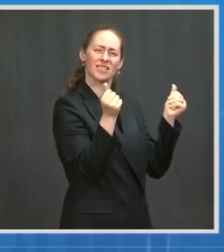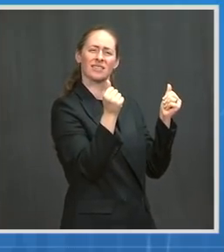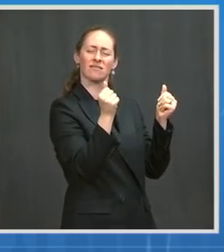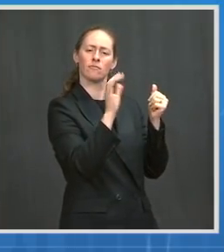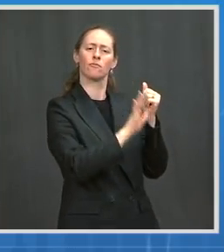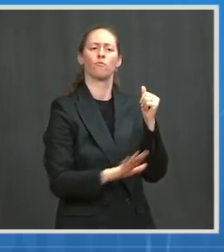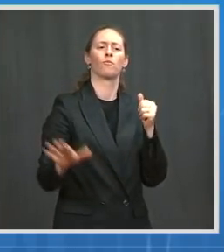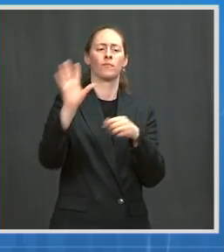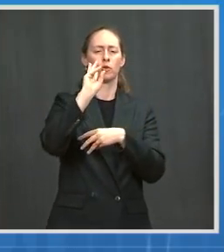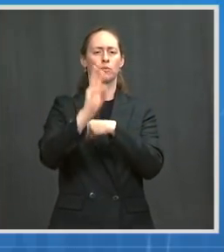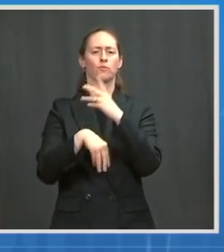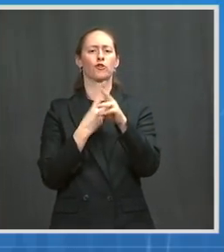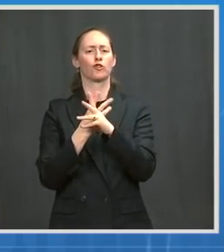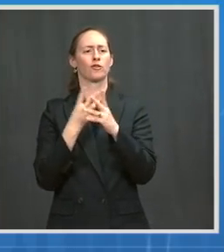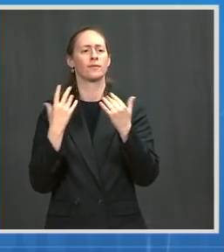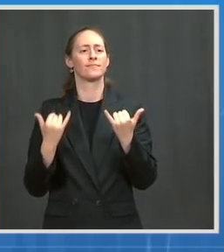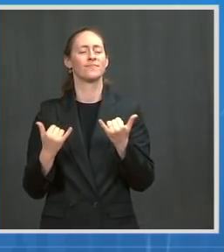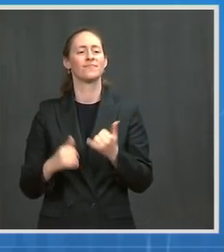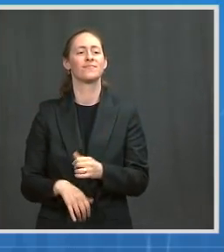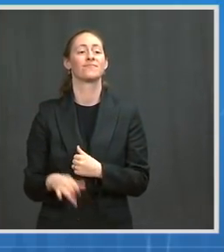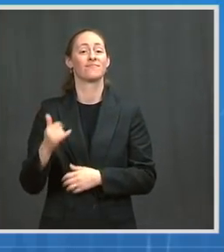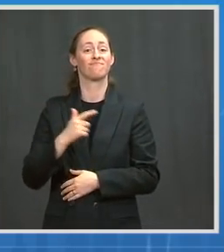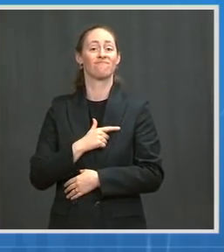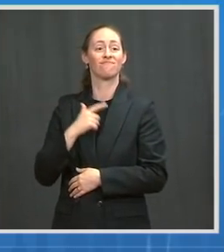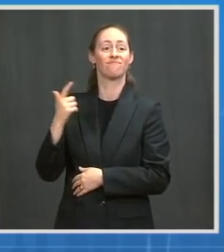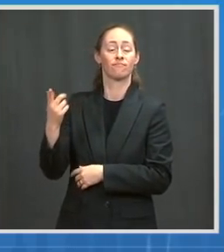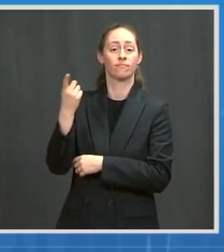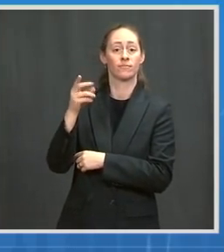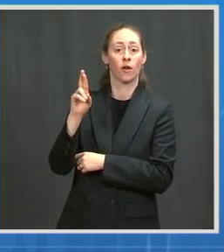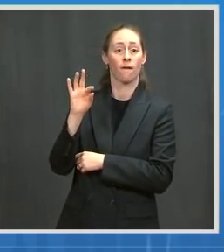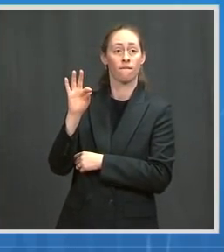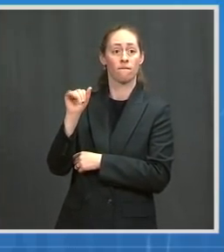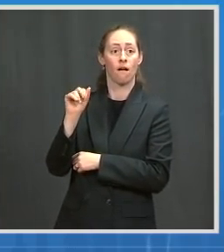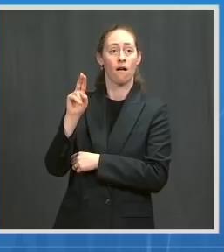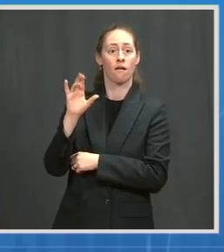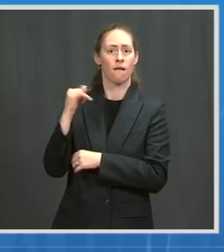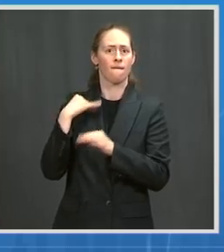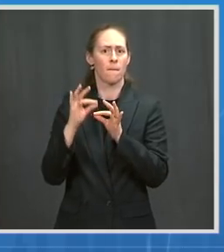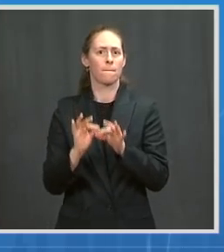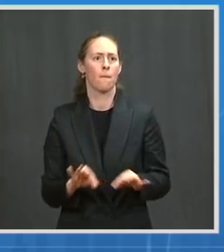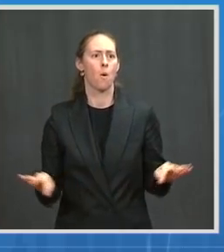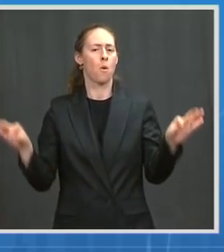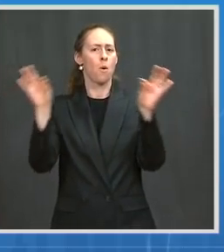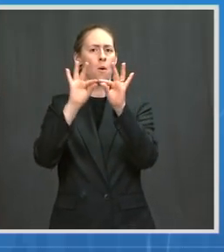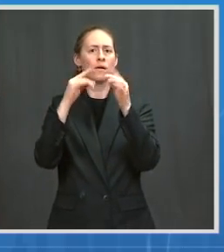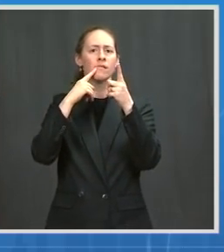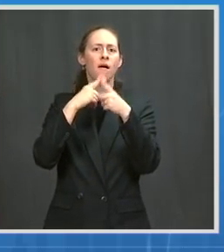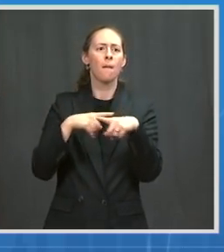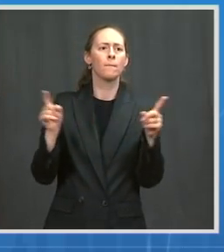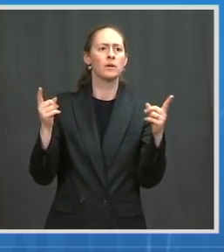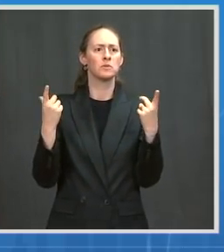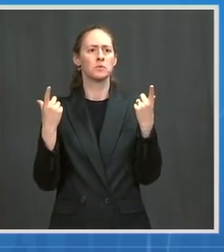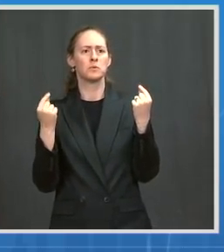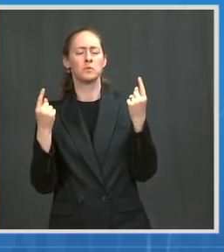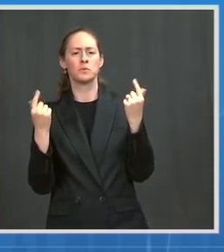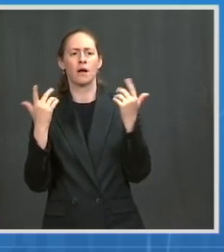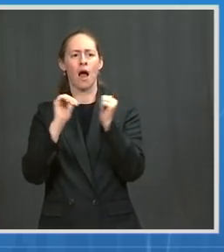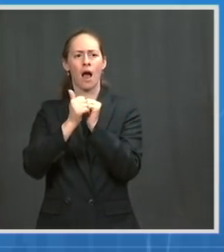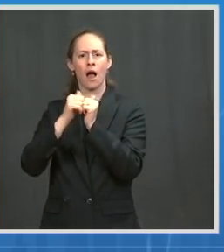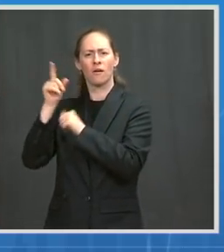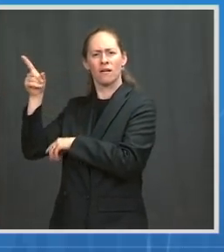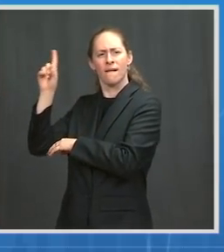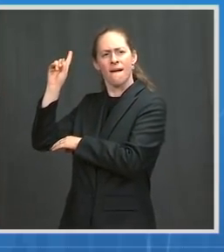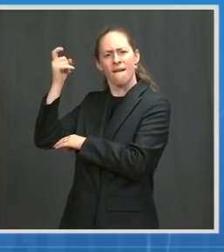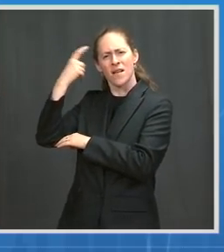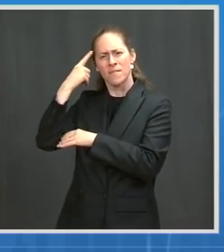Now I want to turn to Dr. Fauci for an important announcement and how we are mobilizing our whole of government effort to develop next